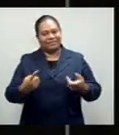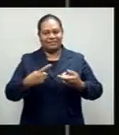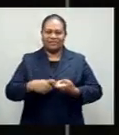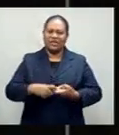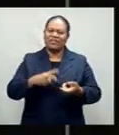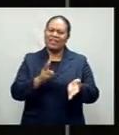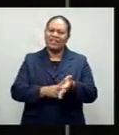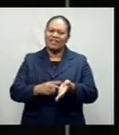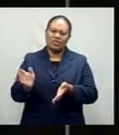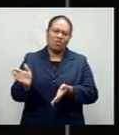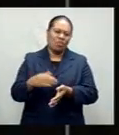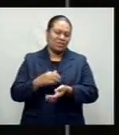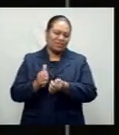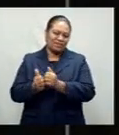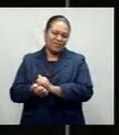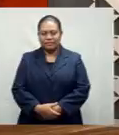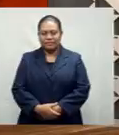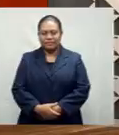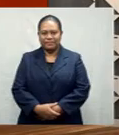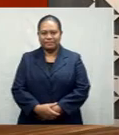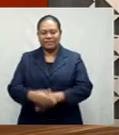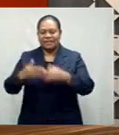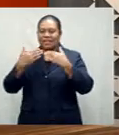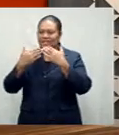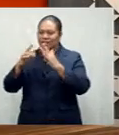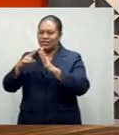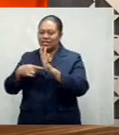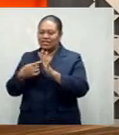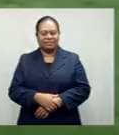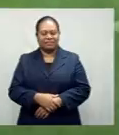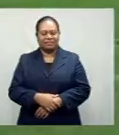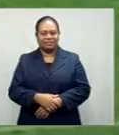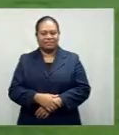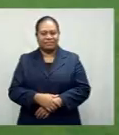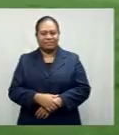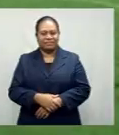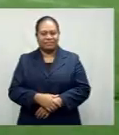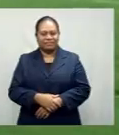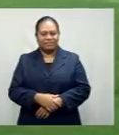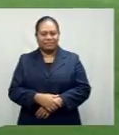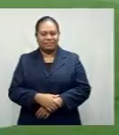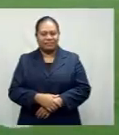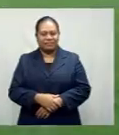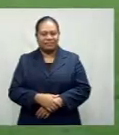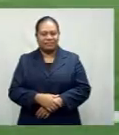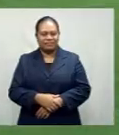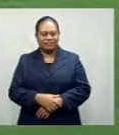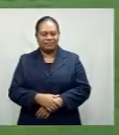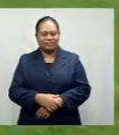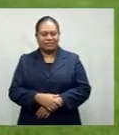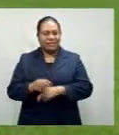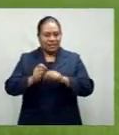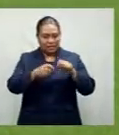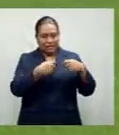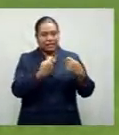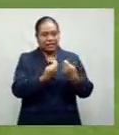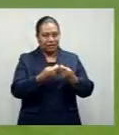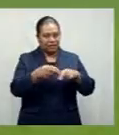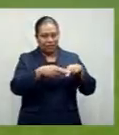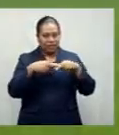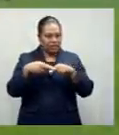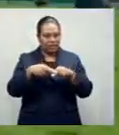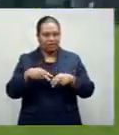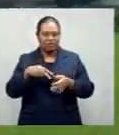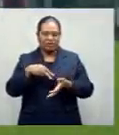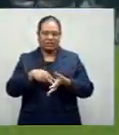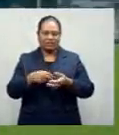with all the very latest in sports. Thanks, Josiah. Good evening. Ahead in sport. And Team Fiji to stamp their mark. This